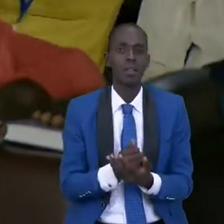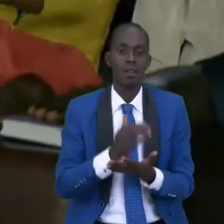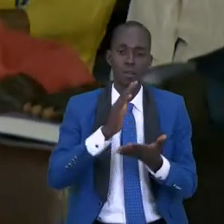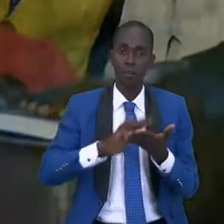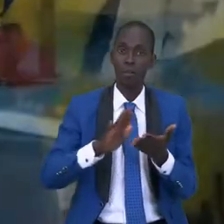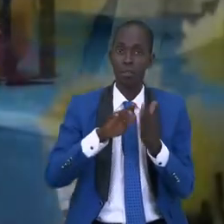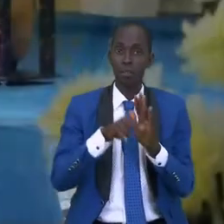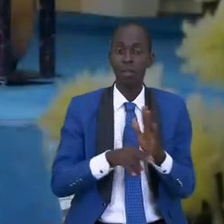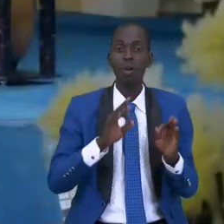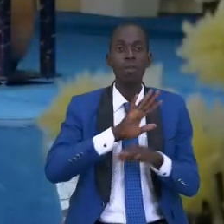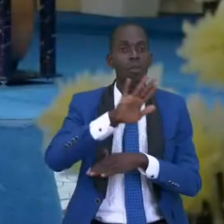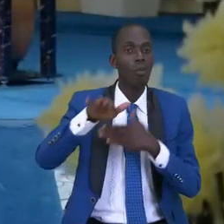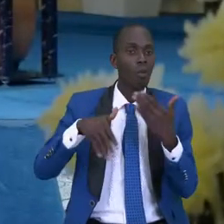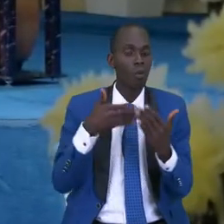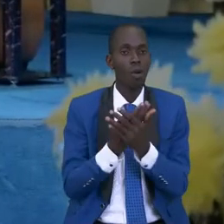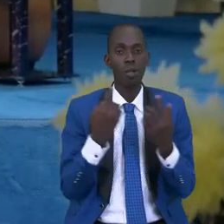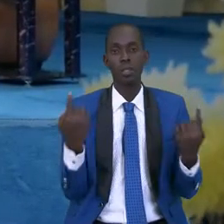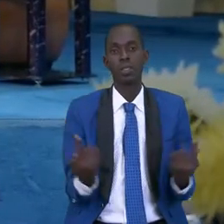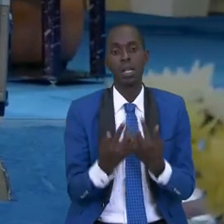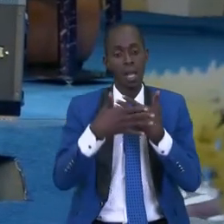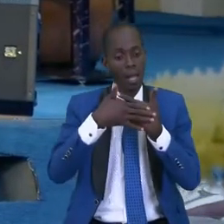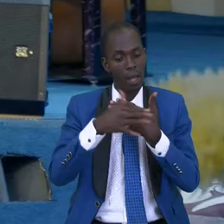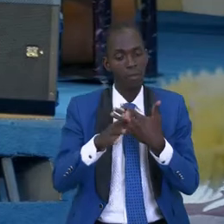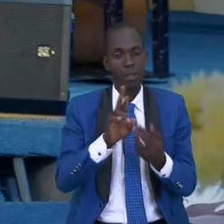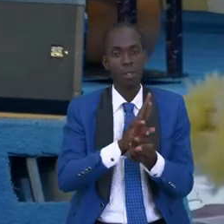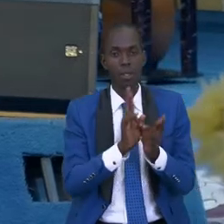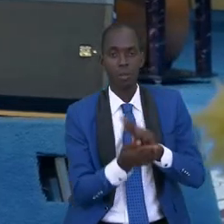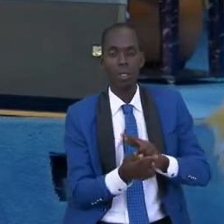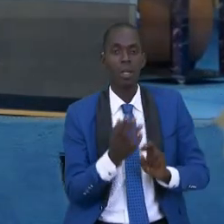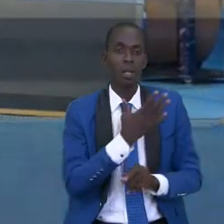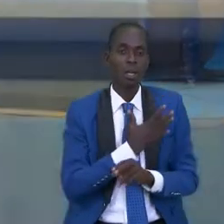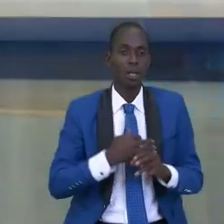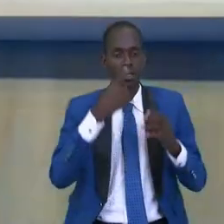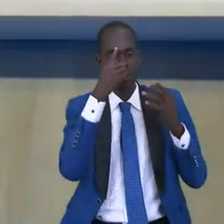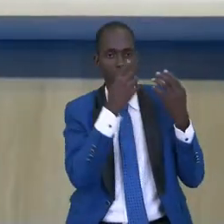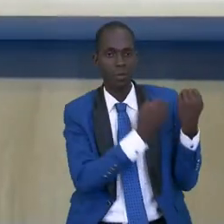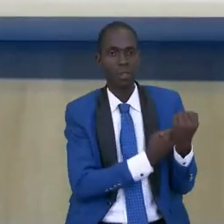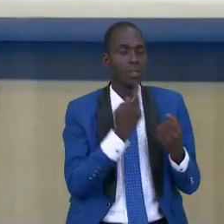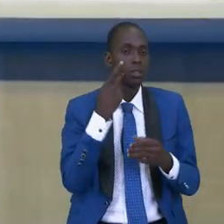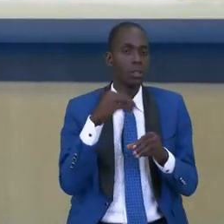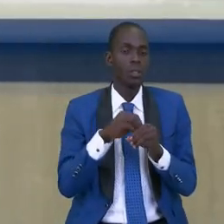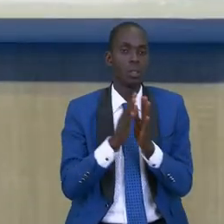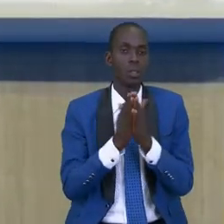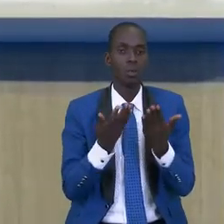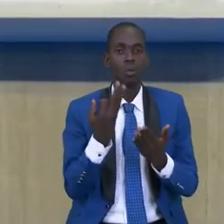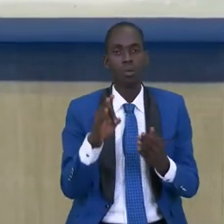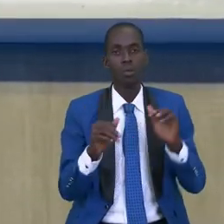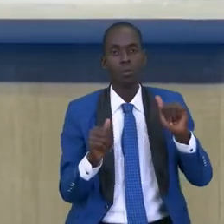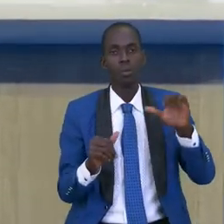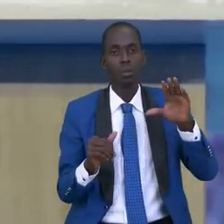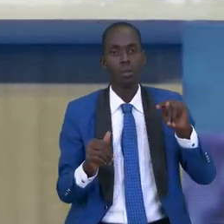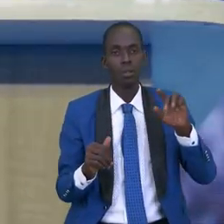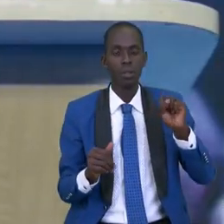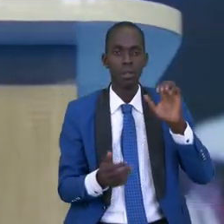Forgiveness of all sins after repentance and faith. We're told in Acts chapter 5,